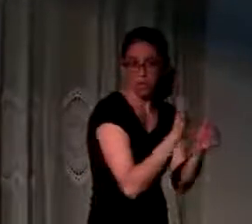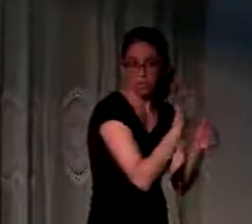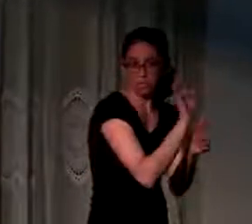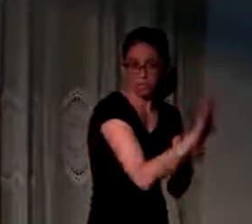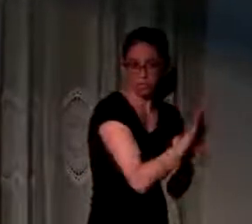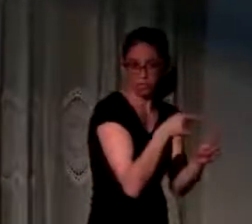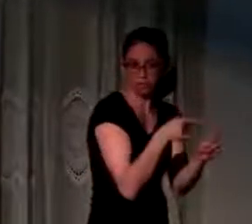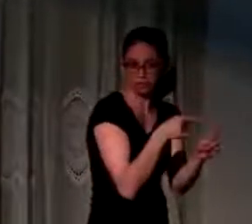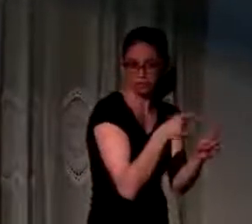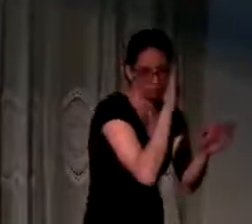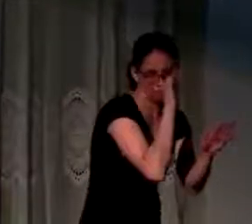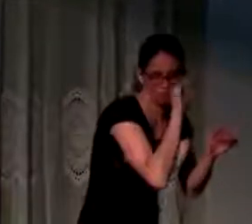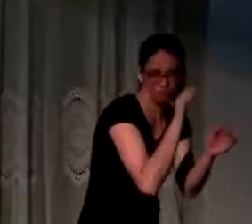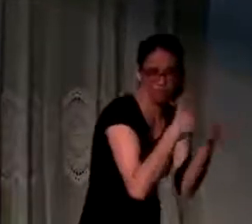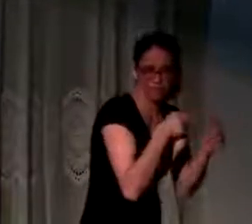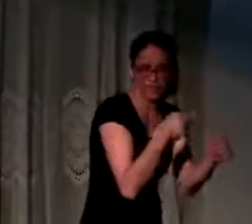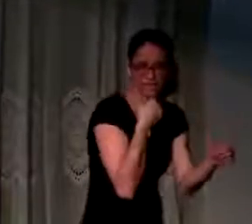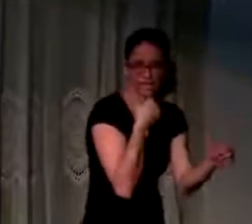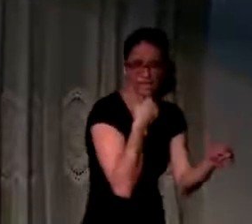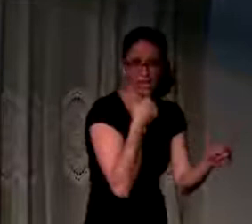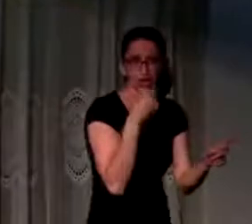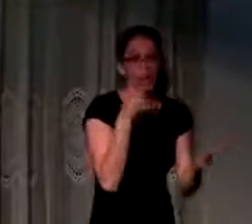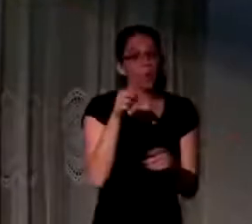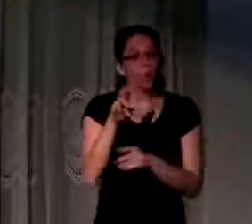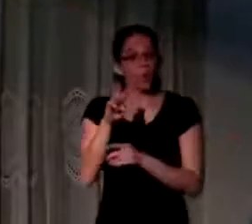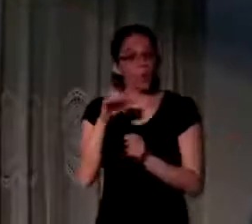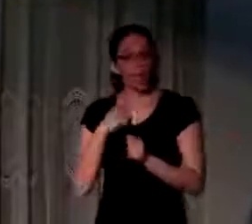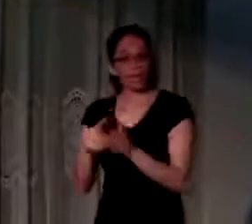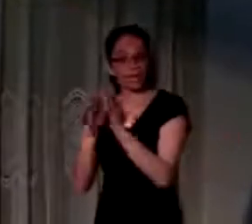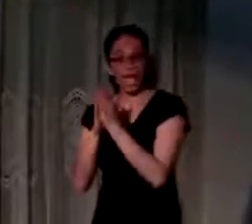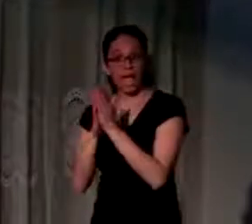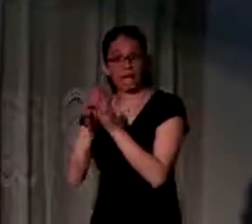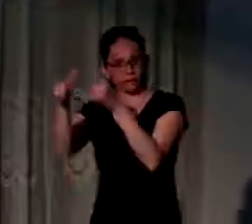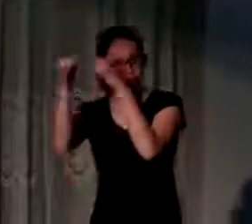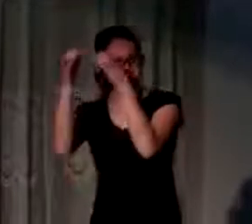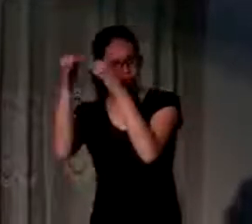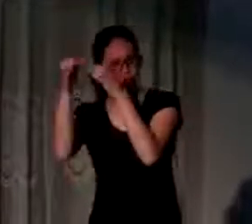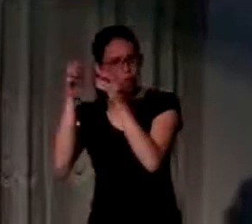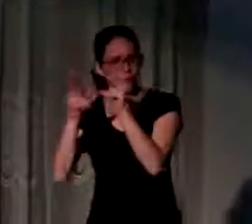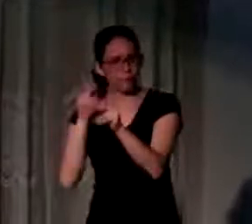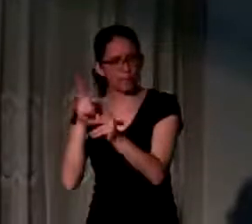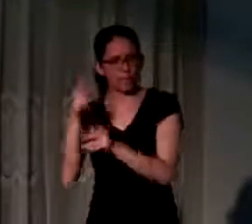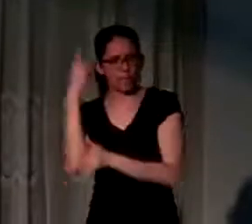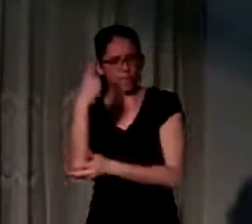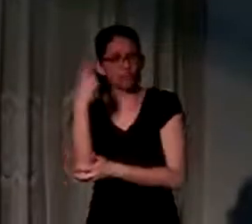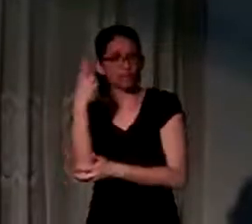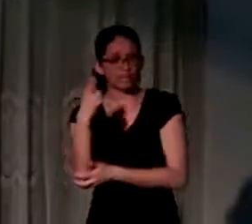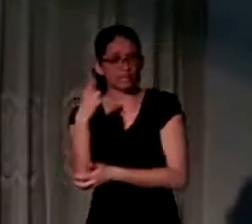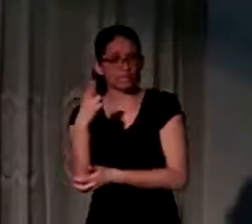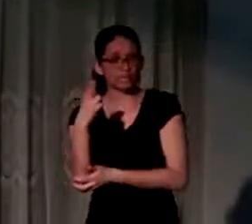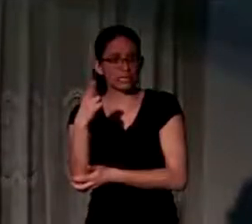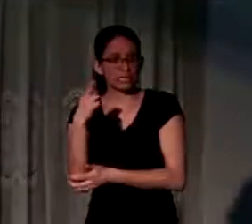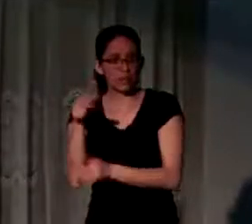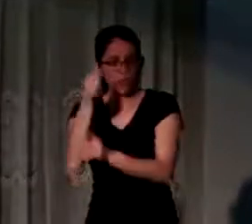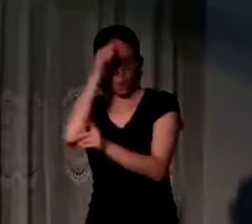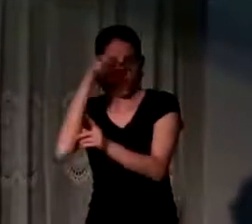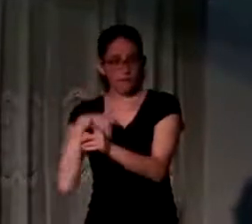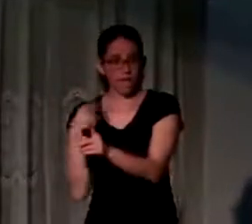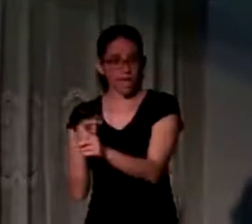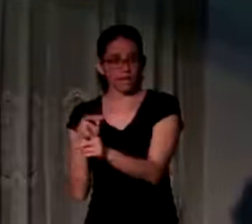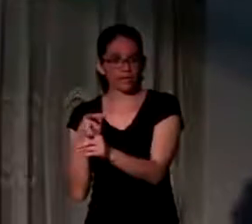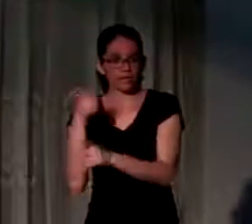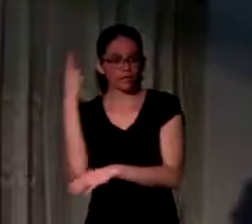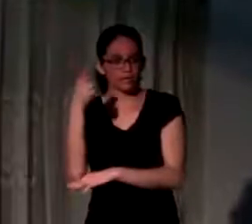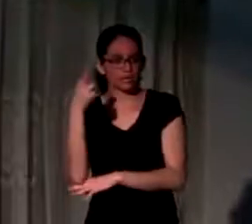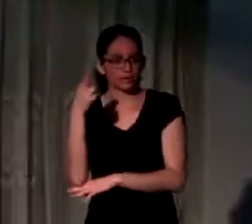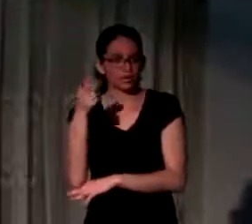Or I could ask E.M. Blakelock, who is the professor of classics at Auckland University, a historian.